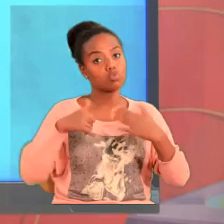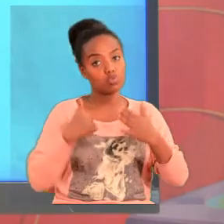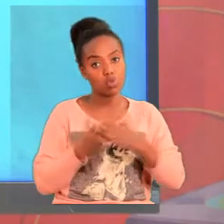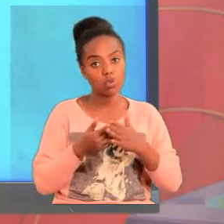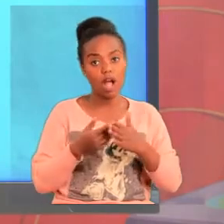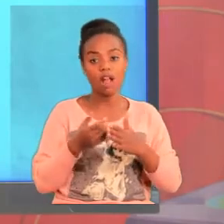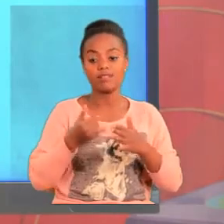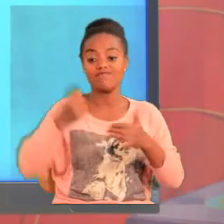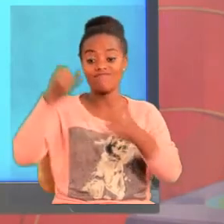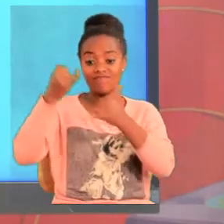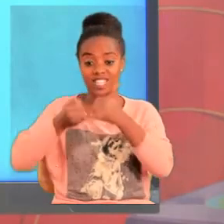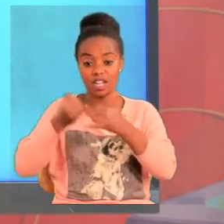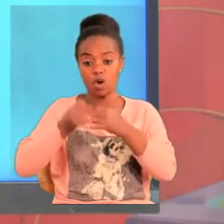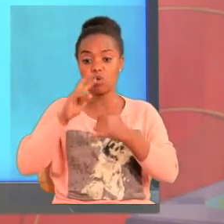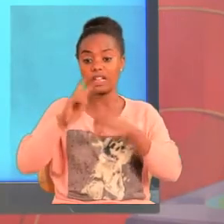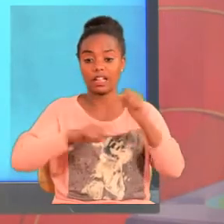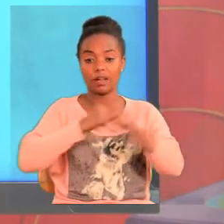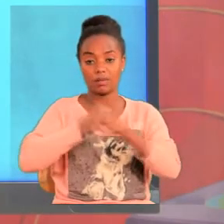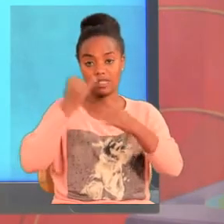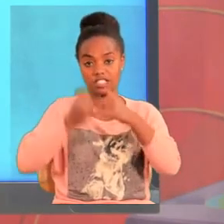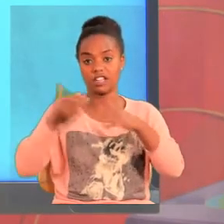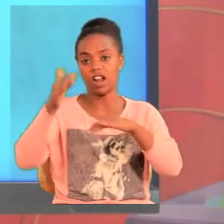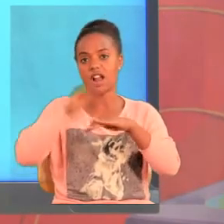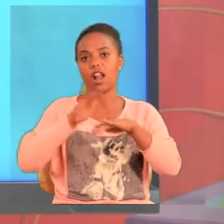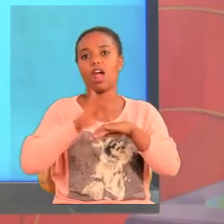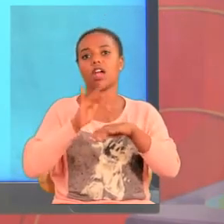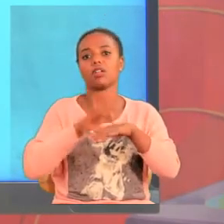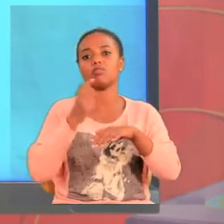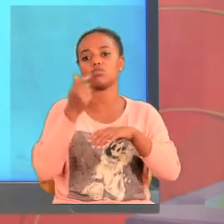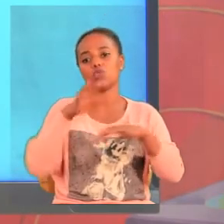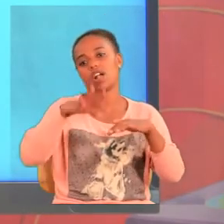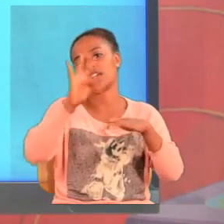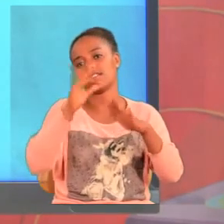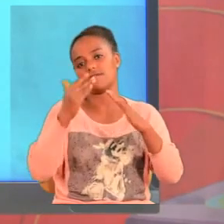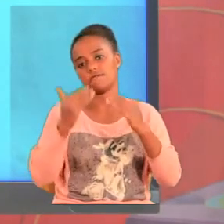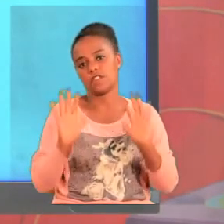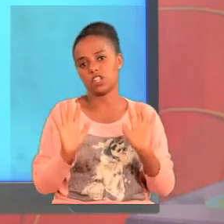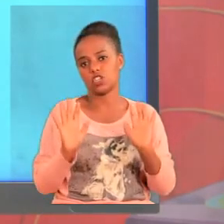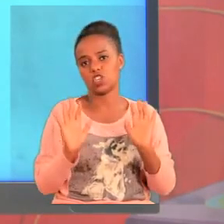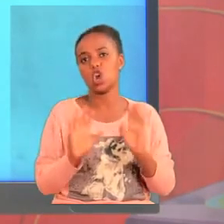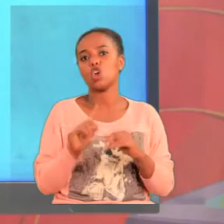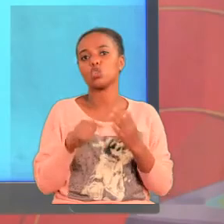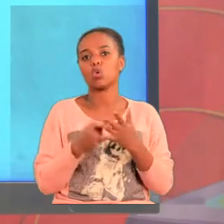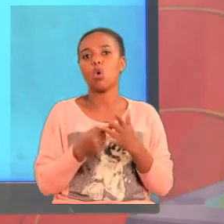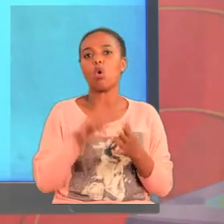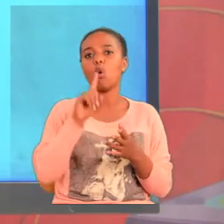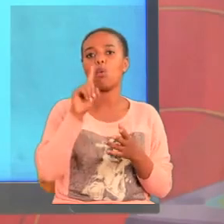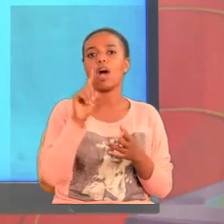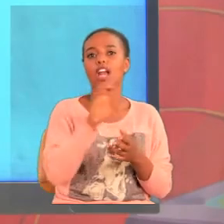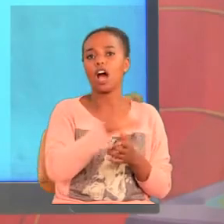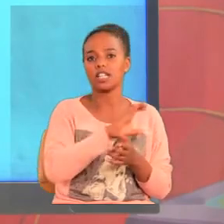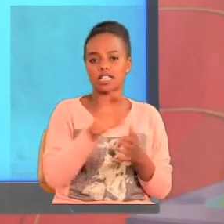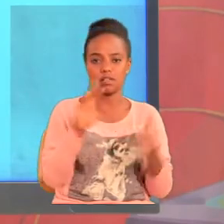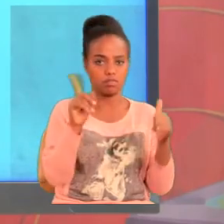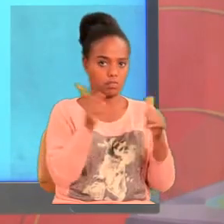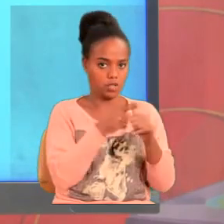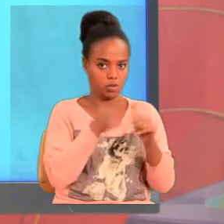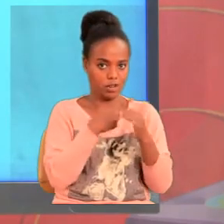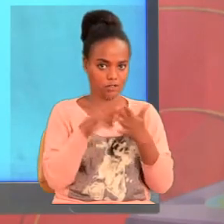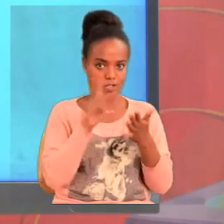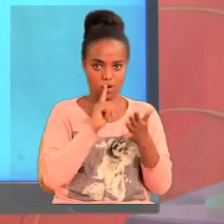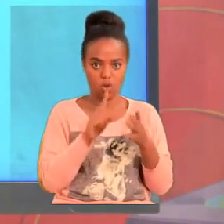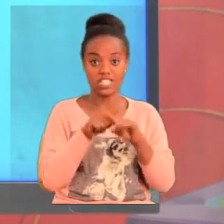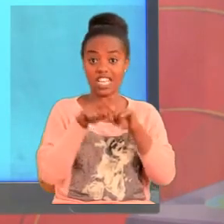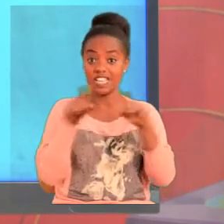amount at the end of second year to be this one. The money originally invested it is 100. So the